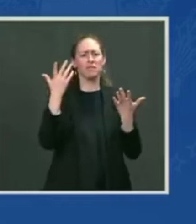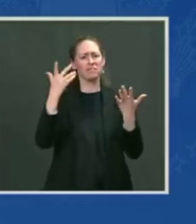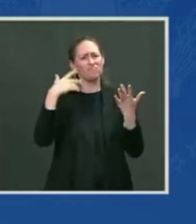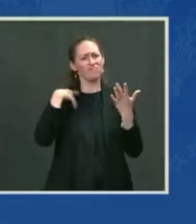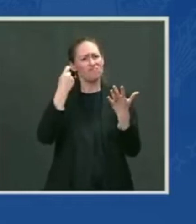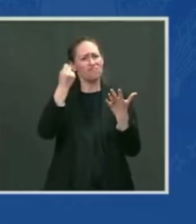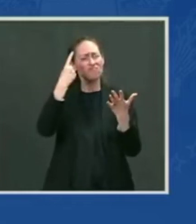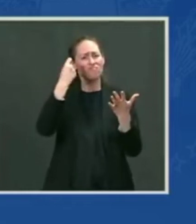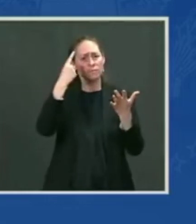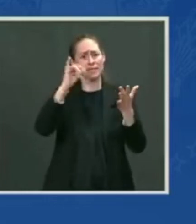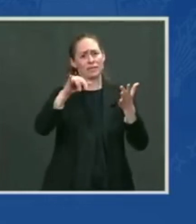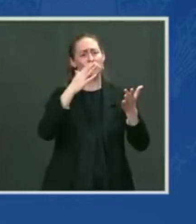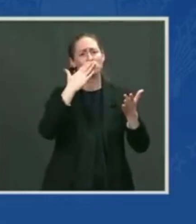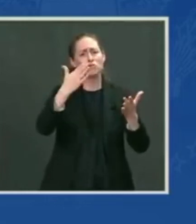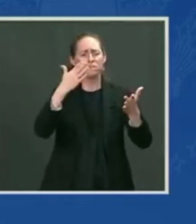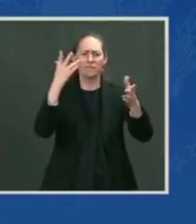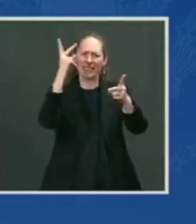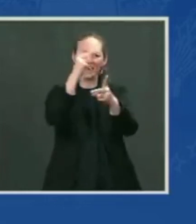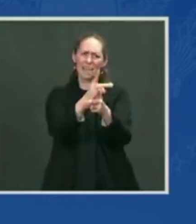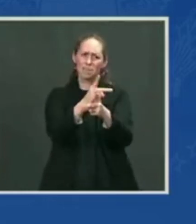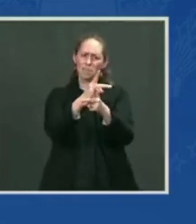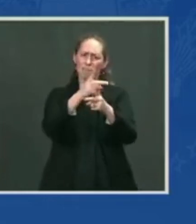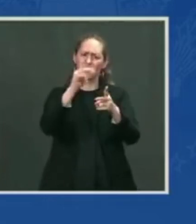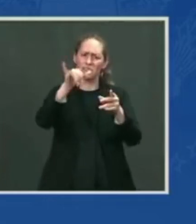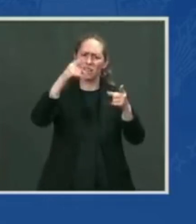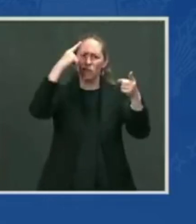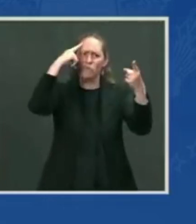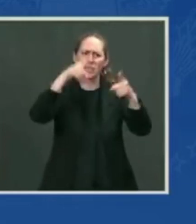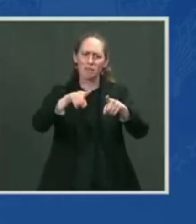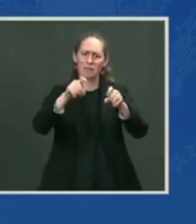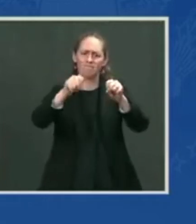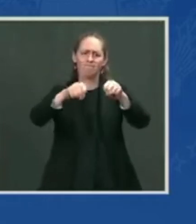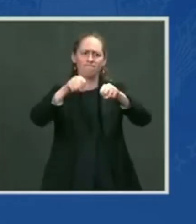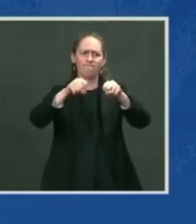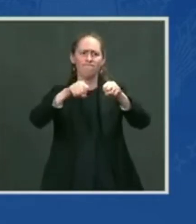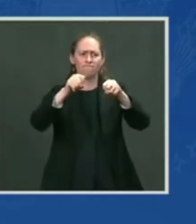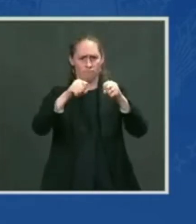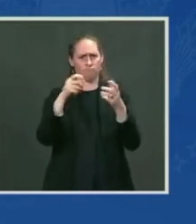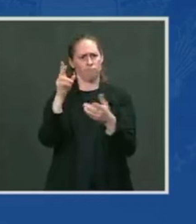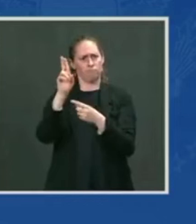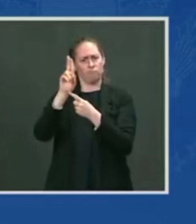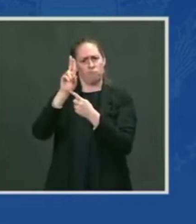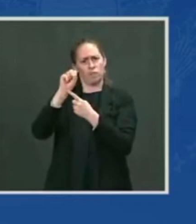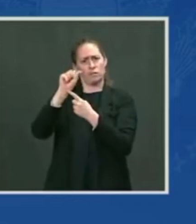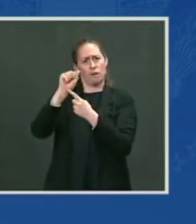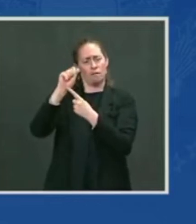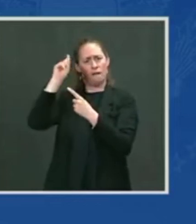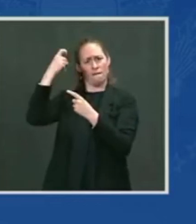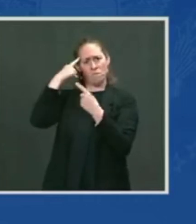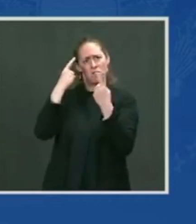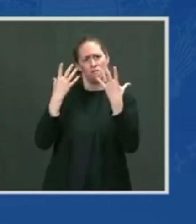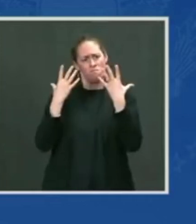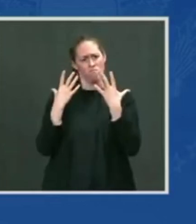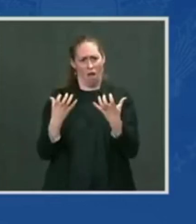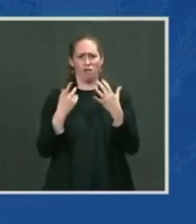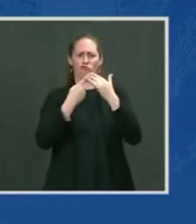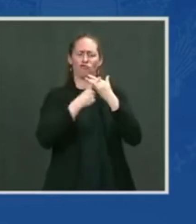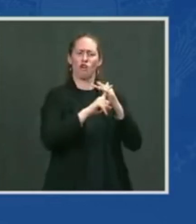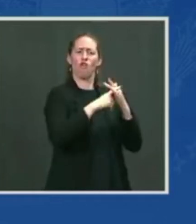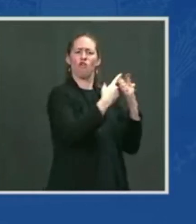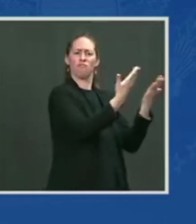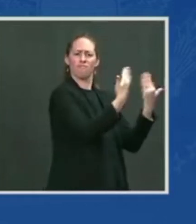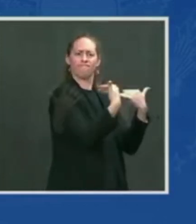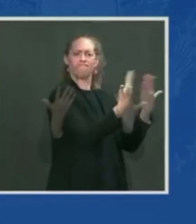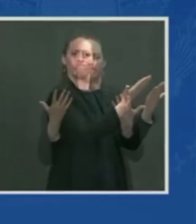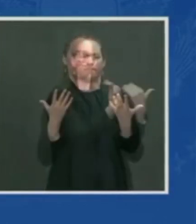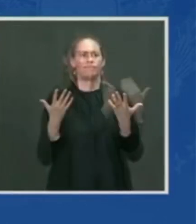that agreement and with our national interest, the United States will begin our final withdrawal, begin it on May